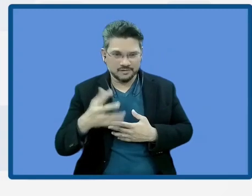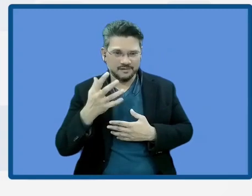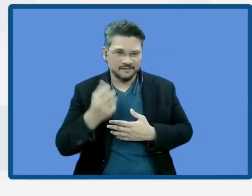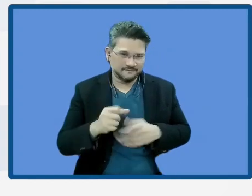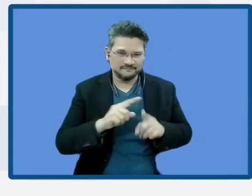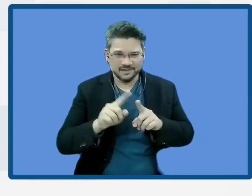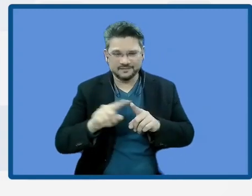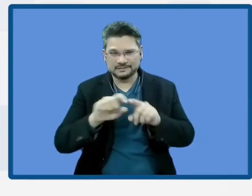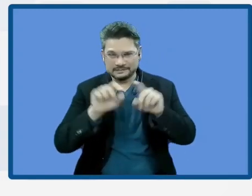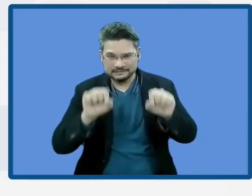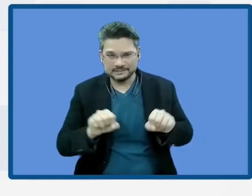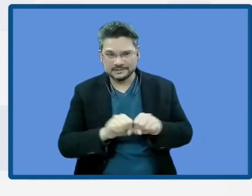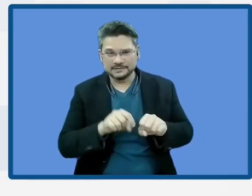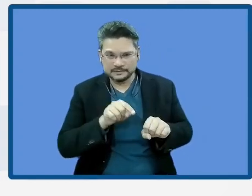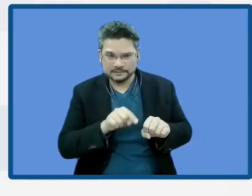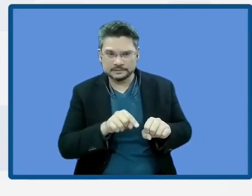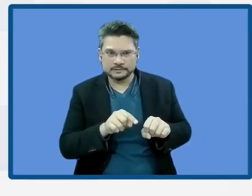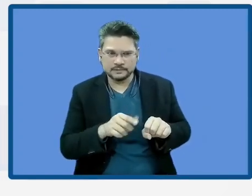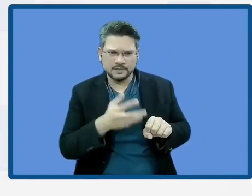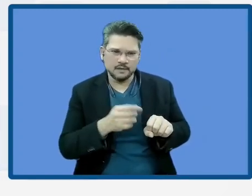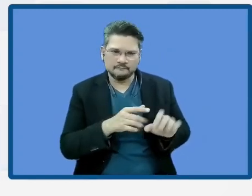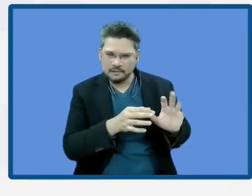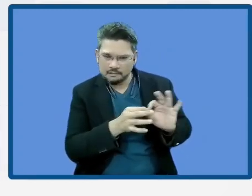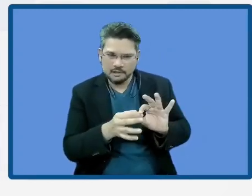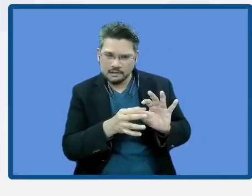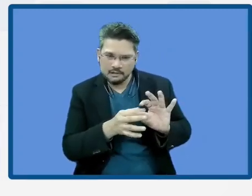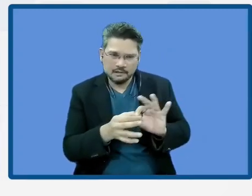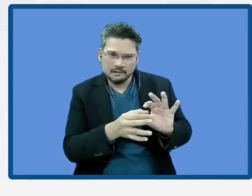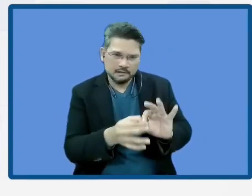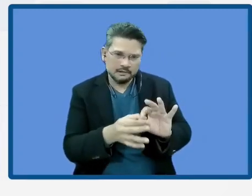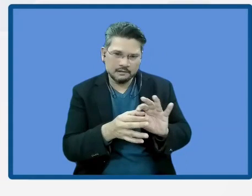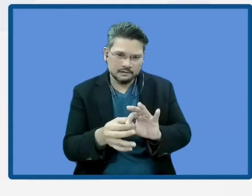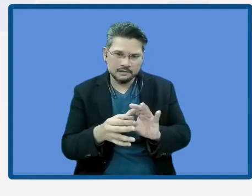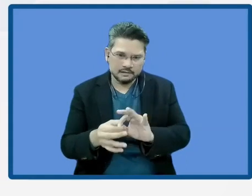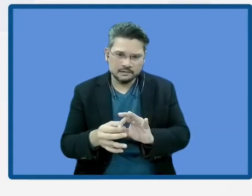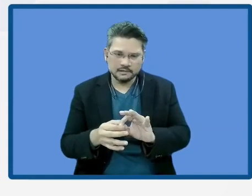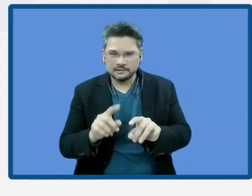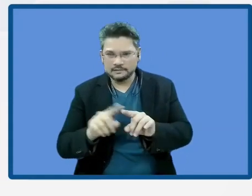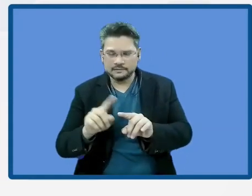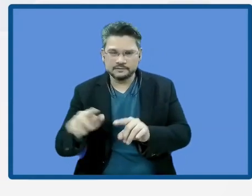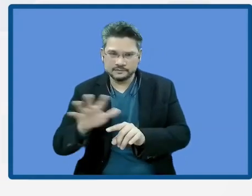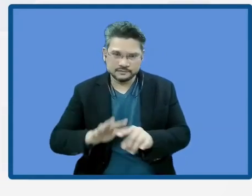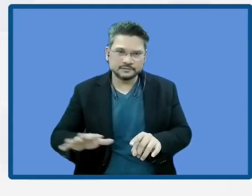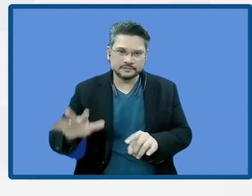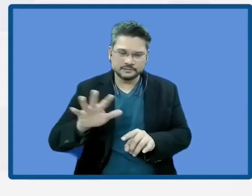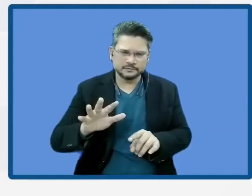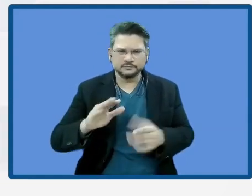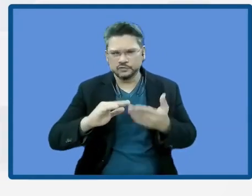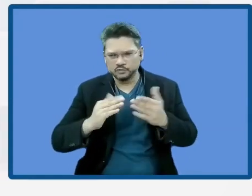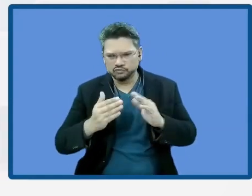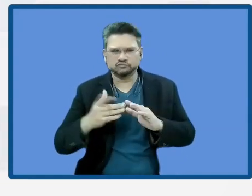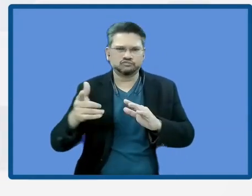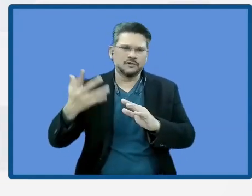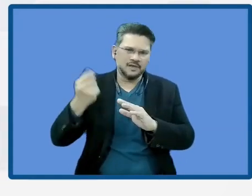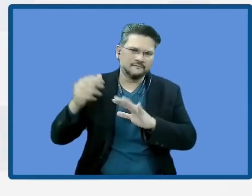this links the at-risk communities as well as those communities affected by climate change.